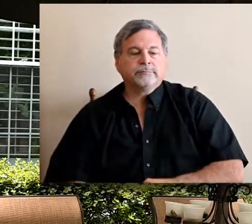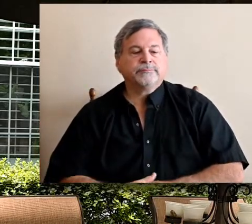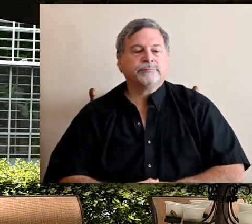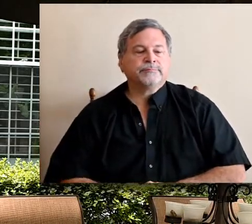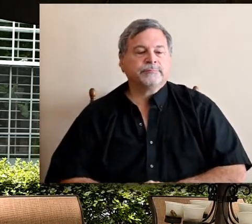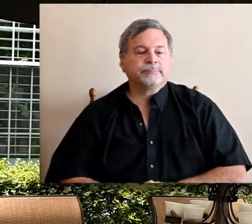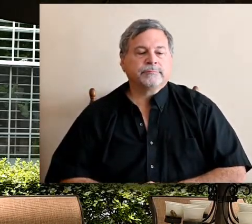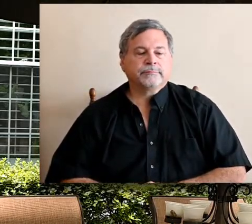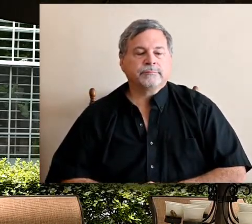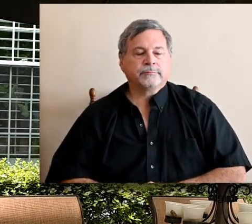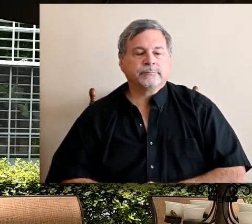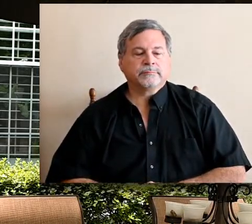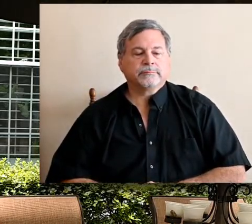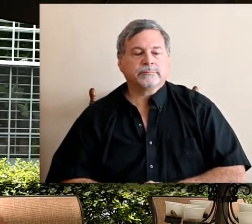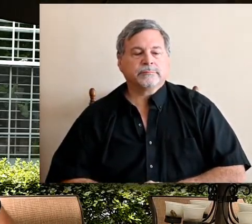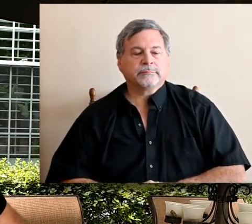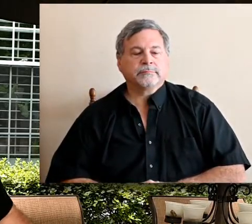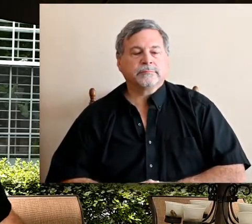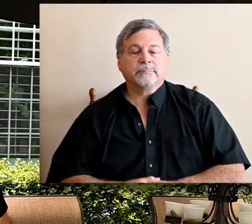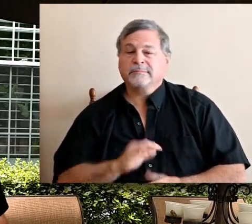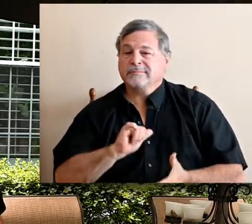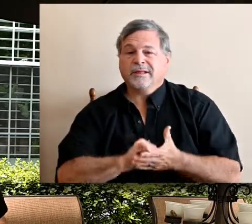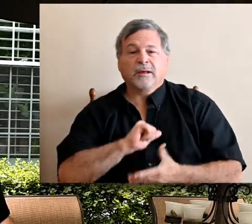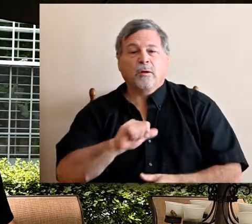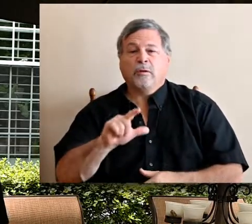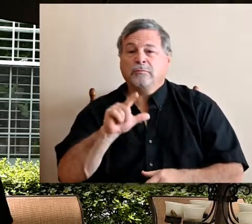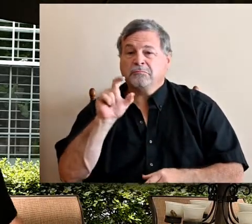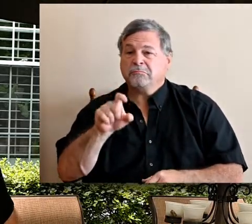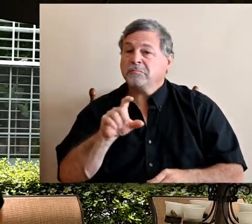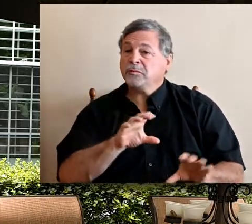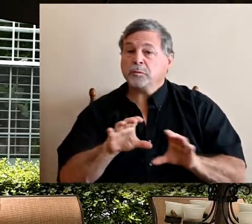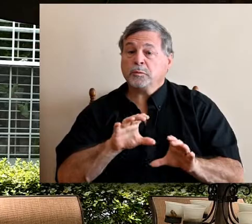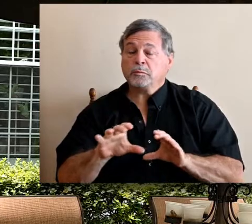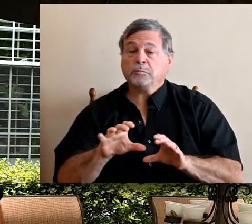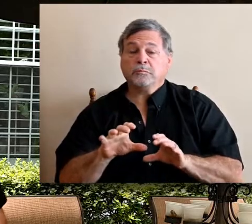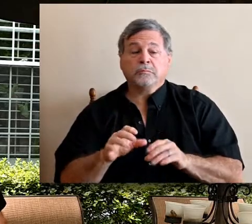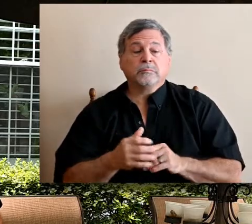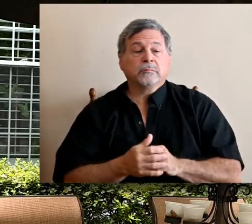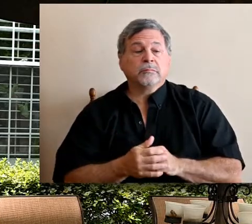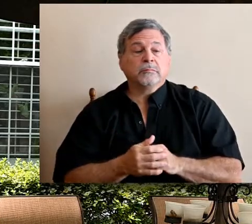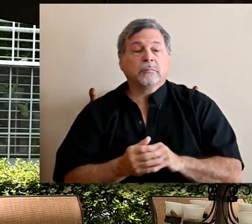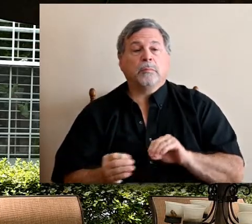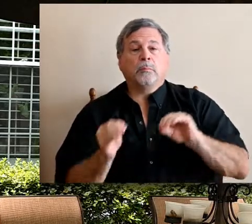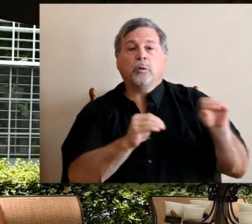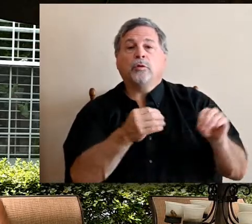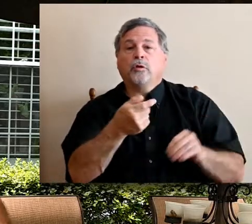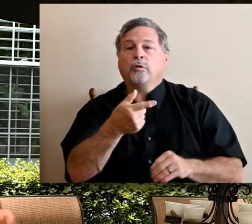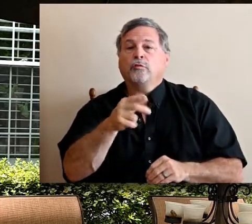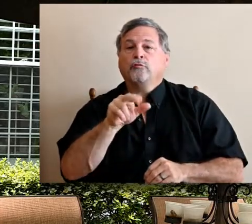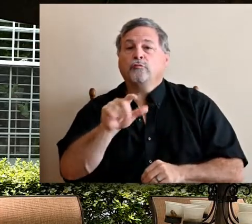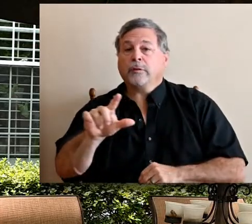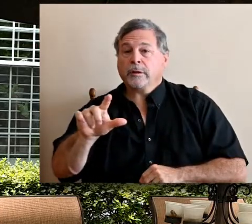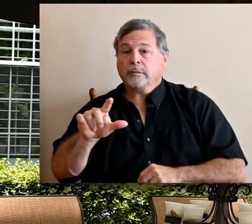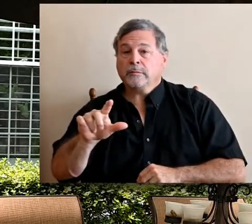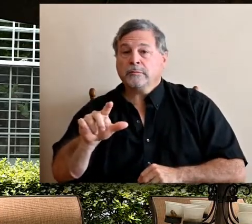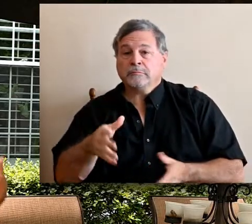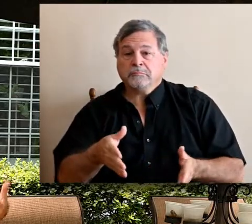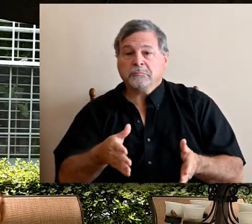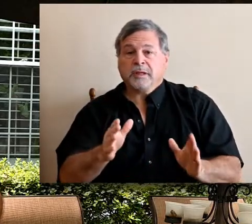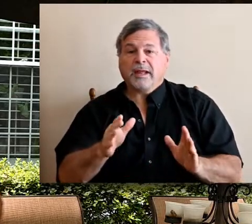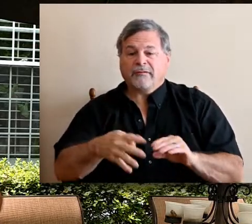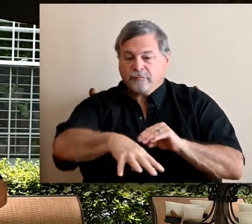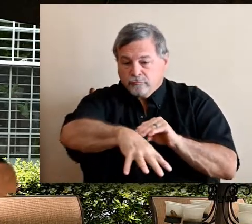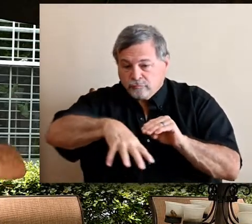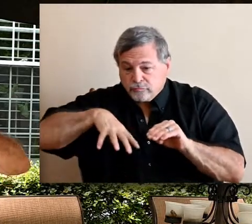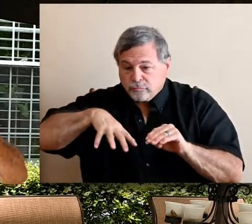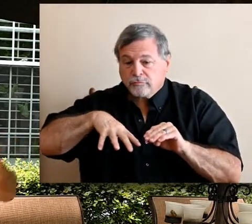off, cut it like that. That's all you got to do. We're going to take this and we're going to put it on the grill. We're going to let it get